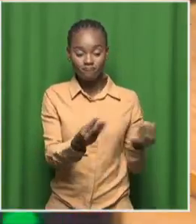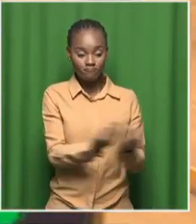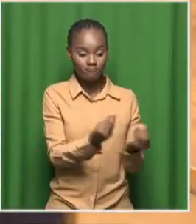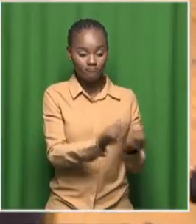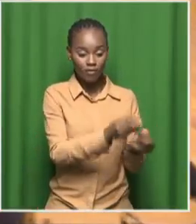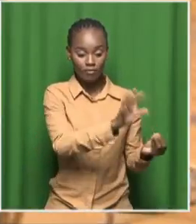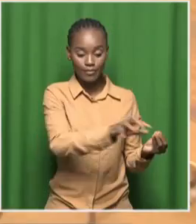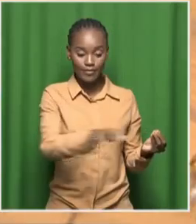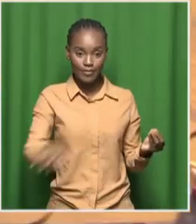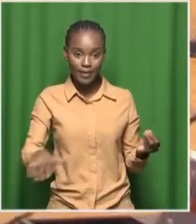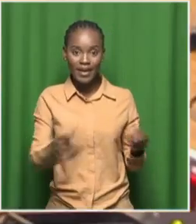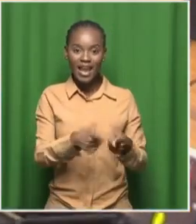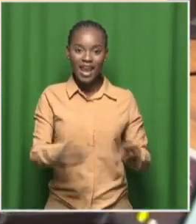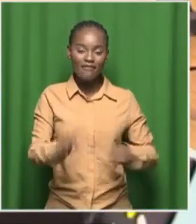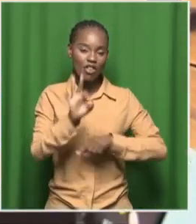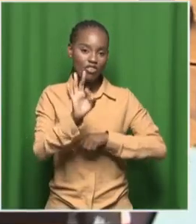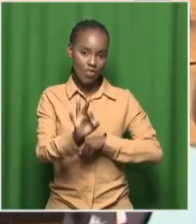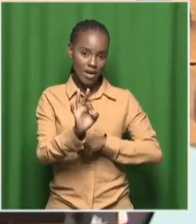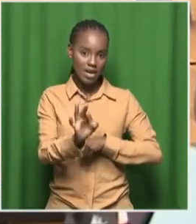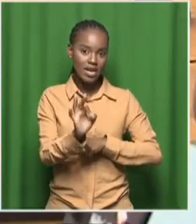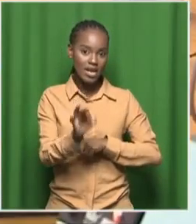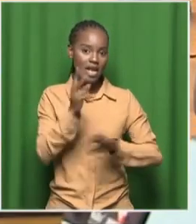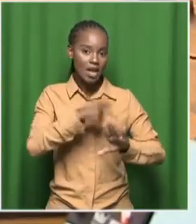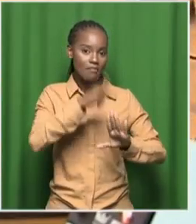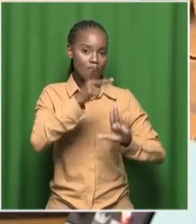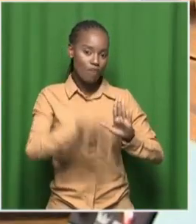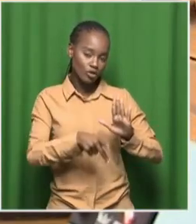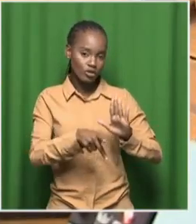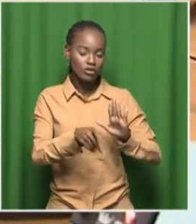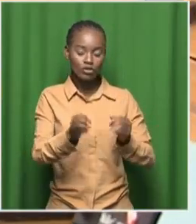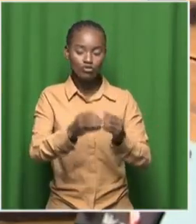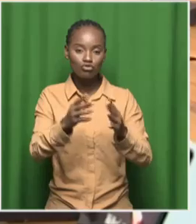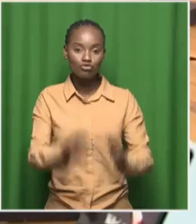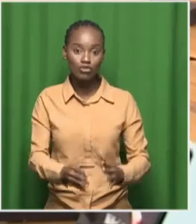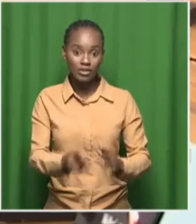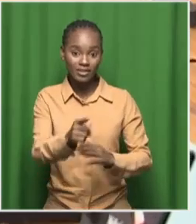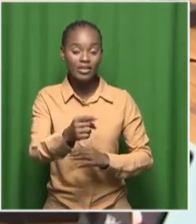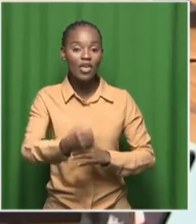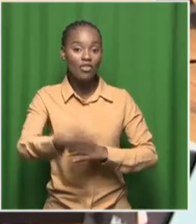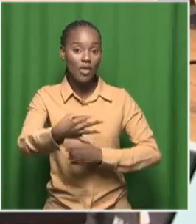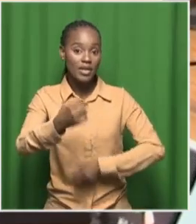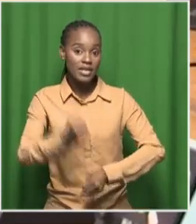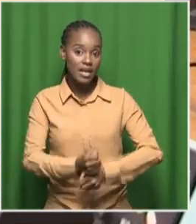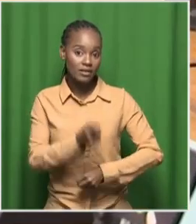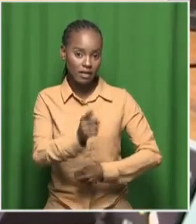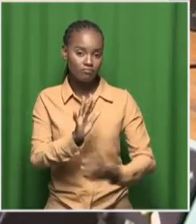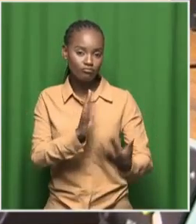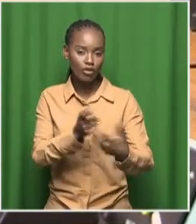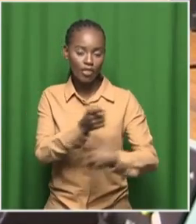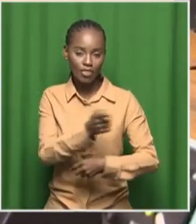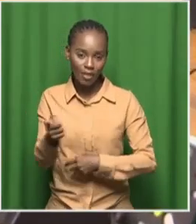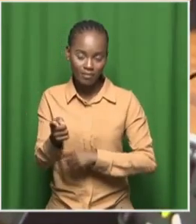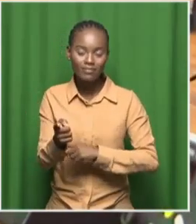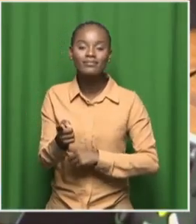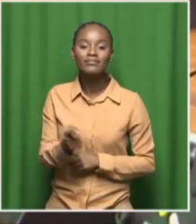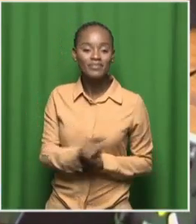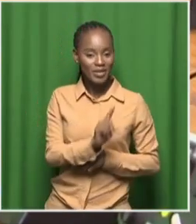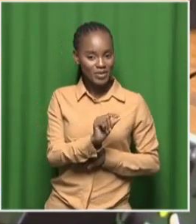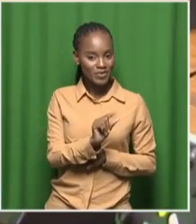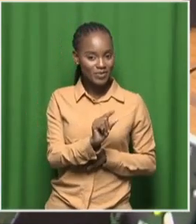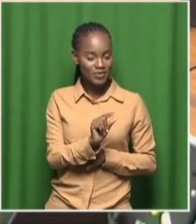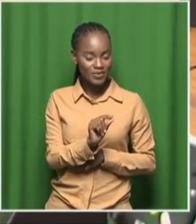for a level 3 student. And it's quite interesting. But the student, once they see it, all the lights running from, it's like it's counting from 1 to